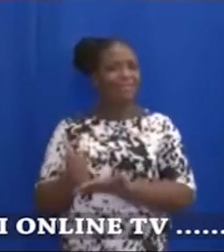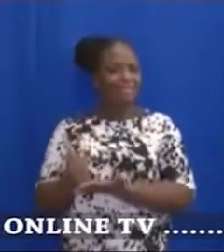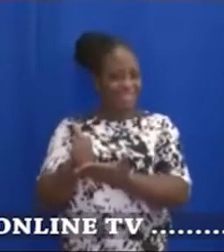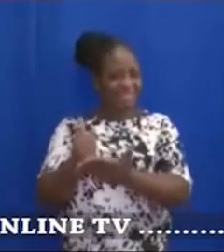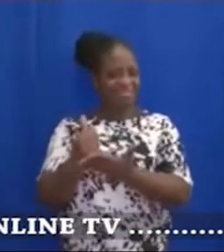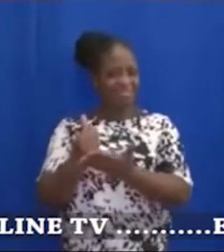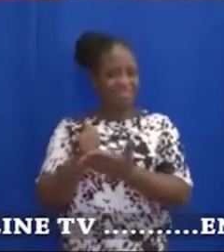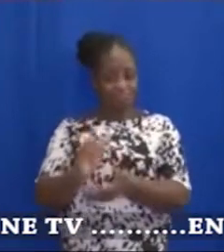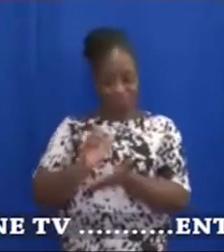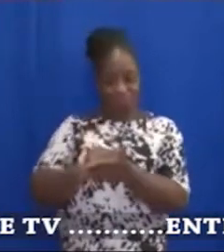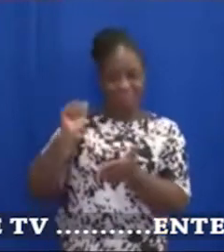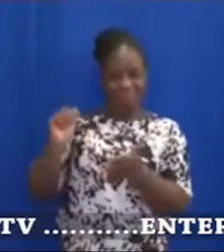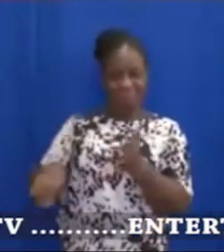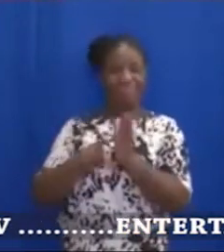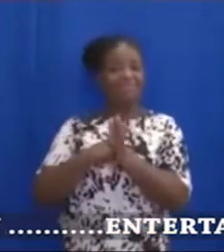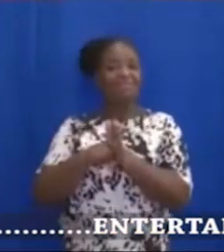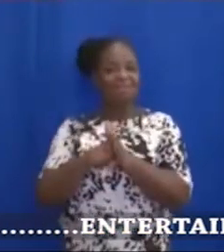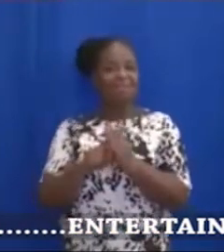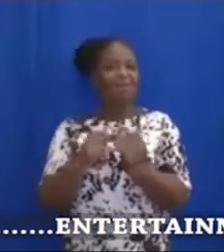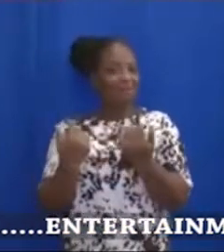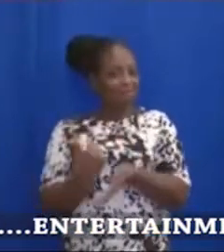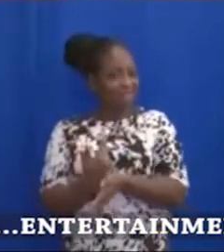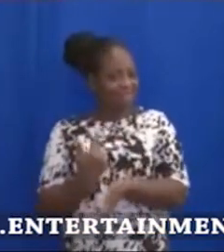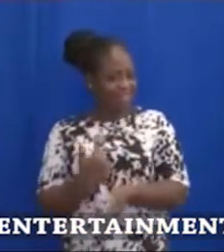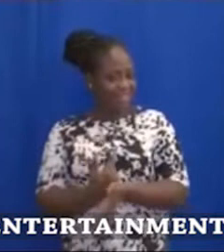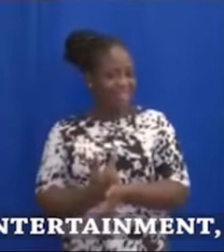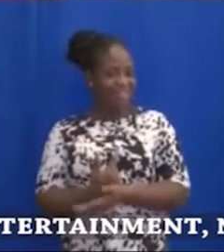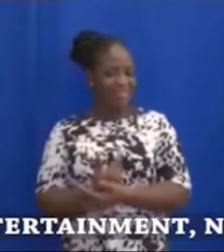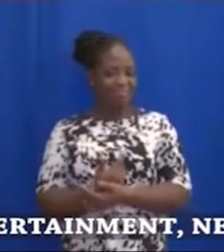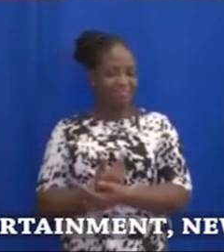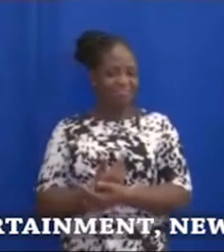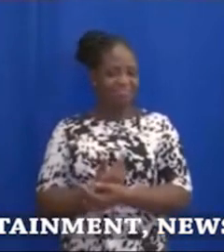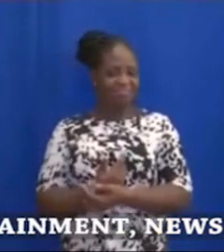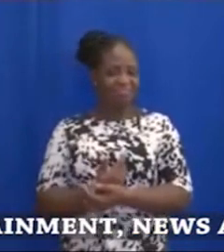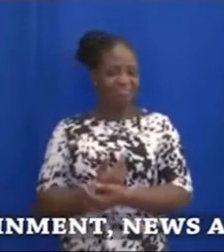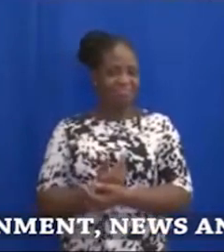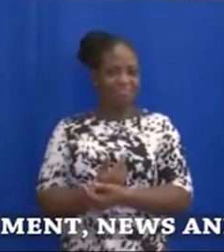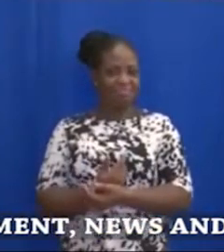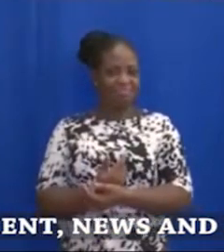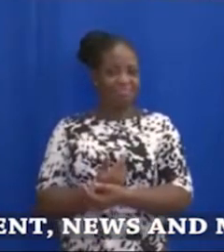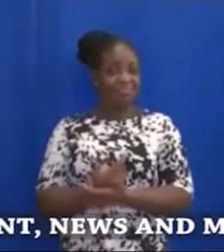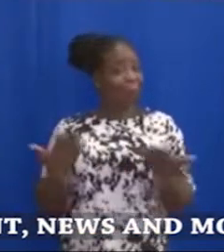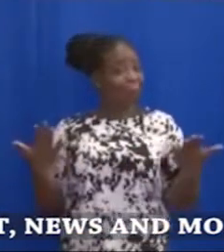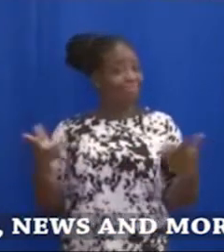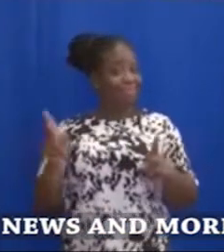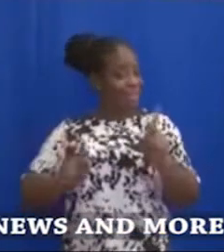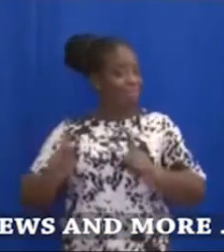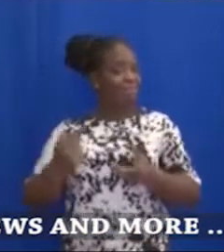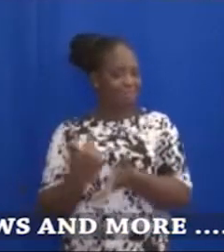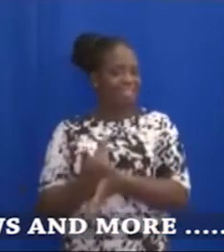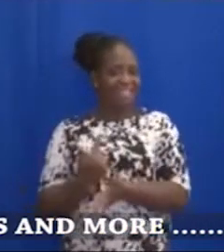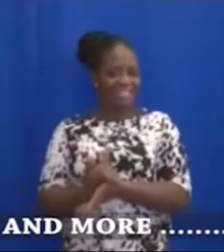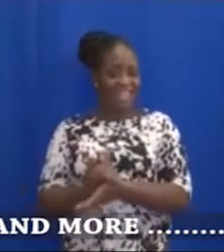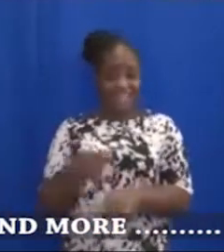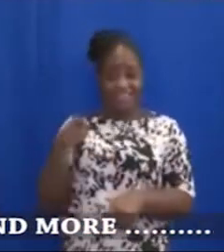wɔ de, no ni ba wɔ, ni wɔ hwɛ hela kɛgye wɔ manami. Fellow Ghanaians,